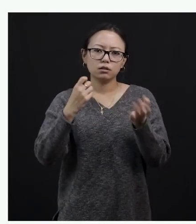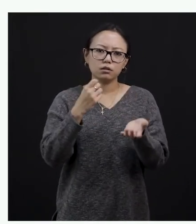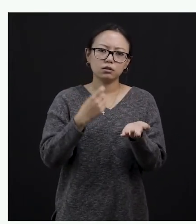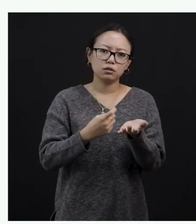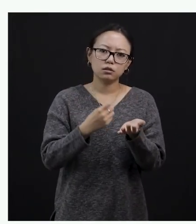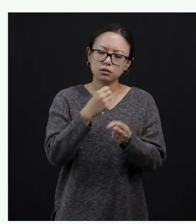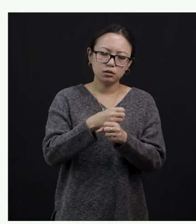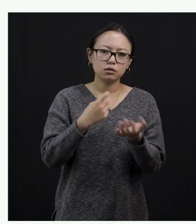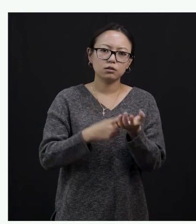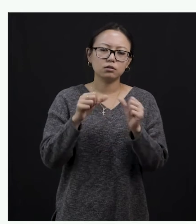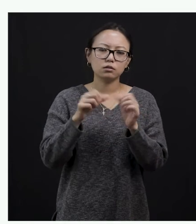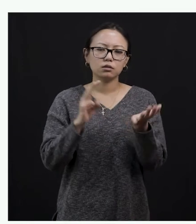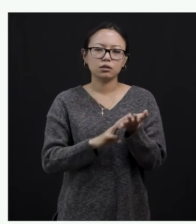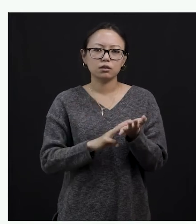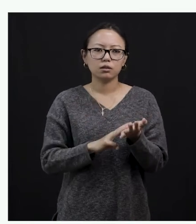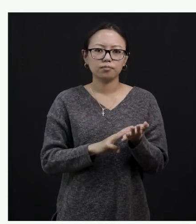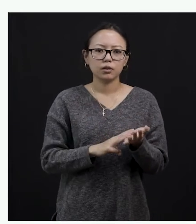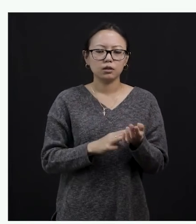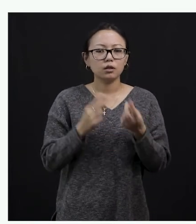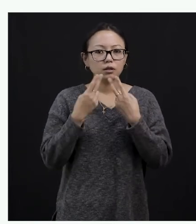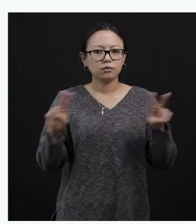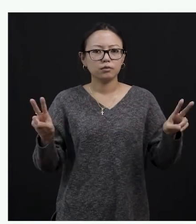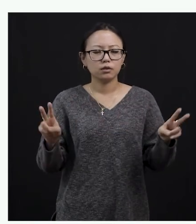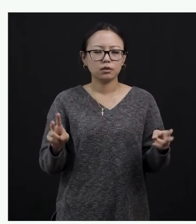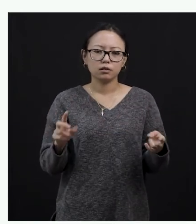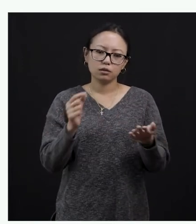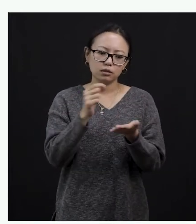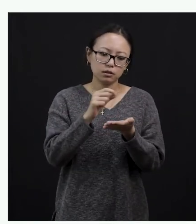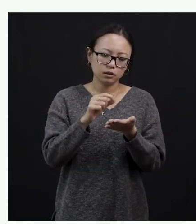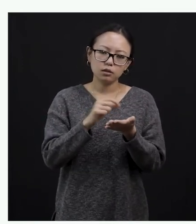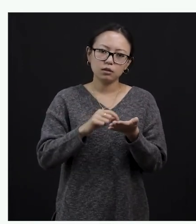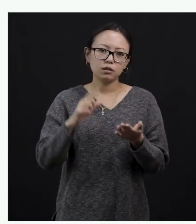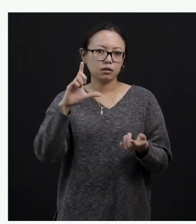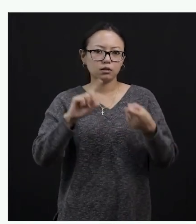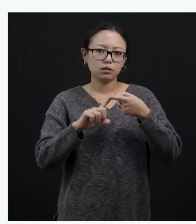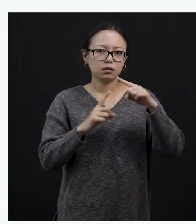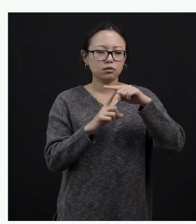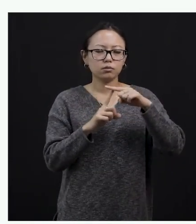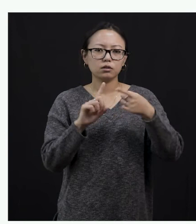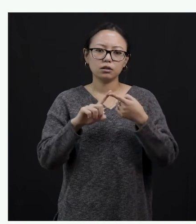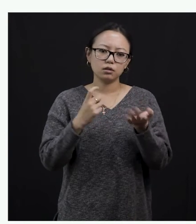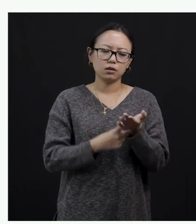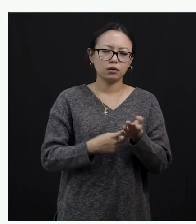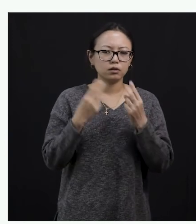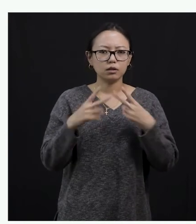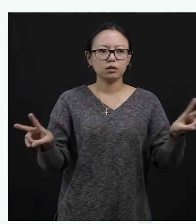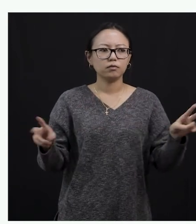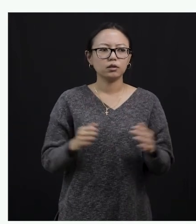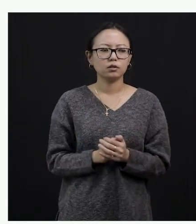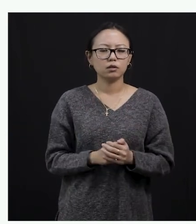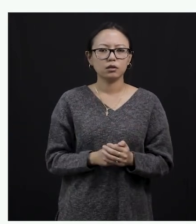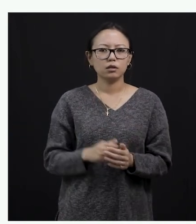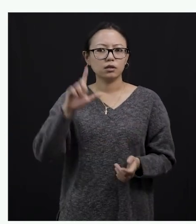long words like how we write letters. We try to make the message very short, as you can see here, right? They have